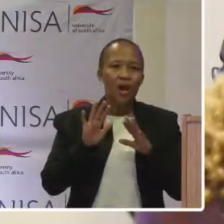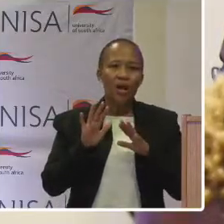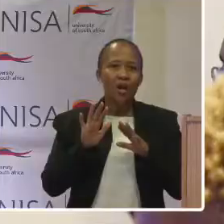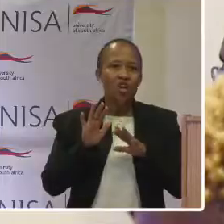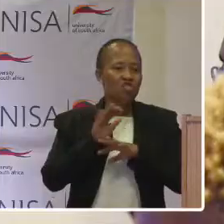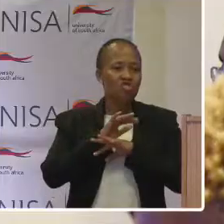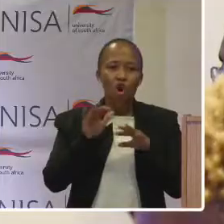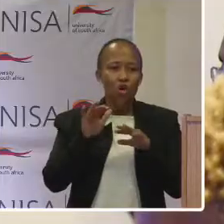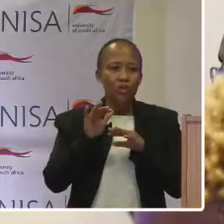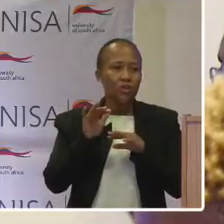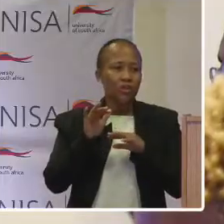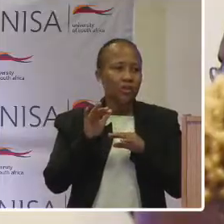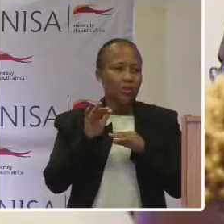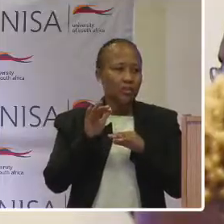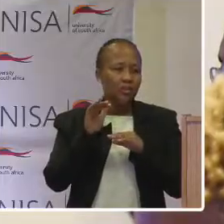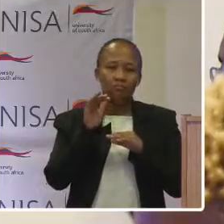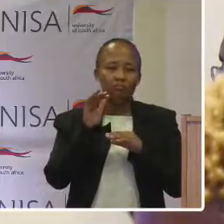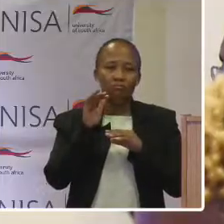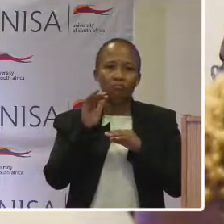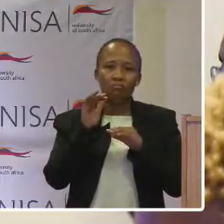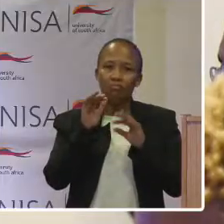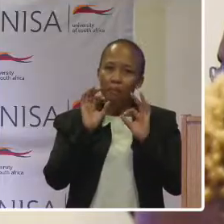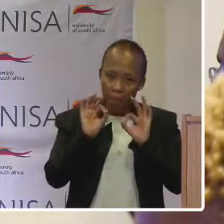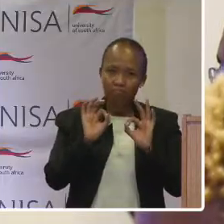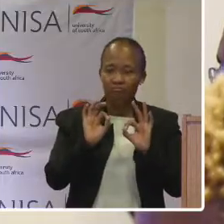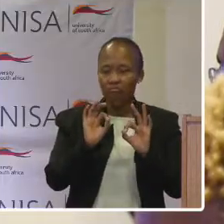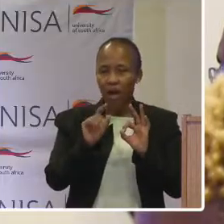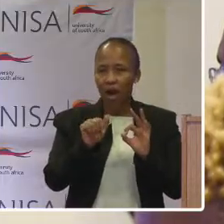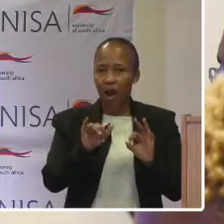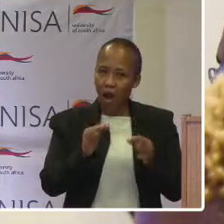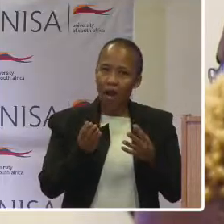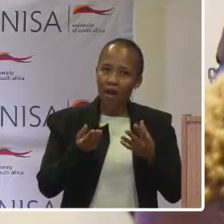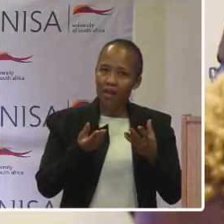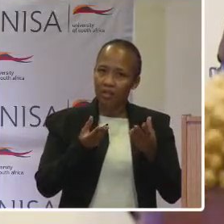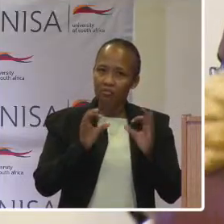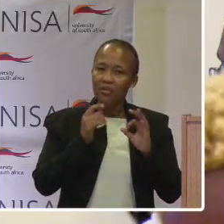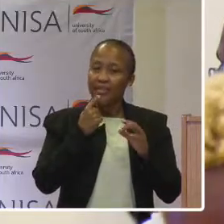yet. that, and I'm going to challenge it. Are you sure? Oh. Yes, I'm 100% sure.